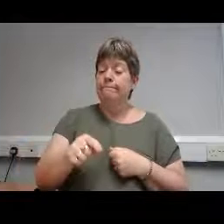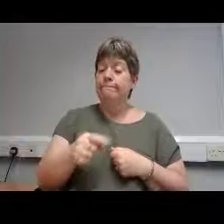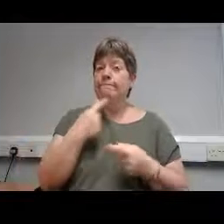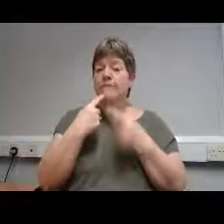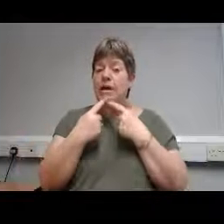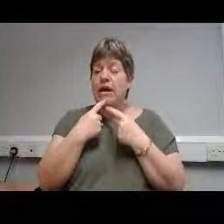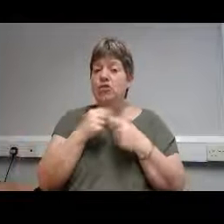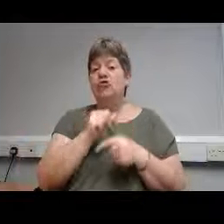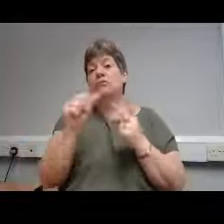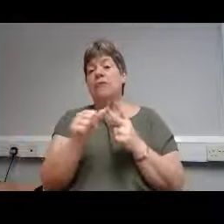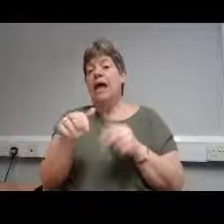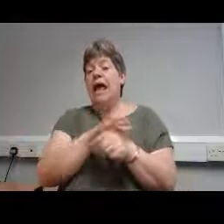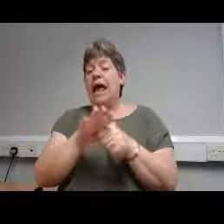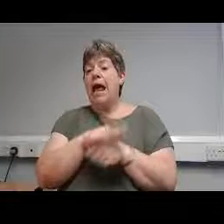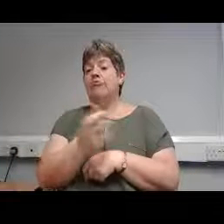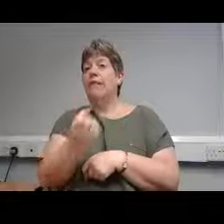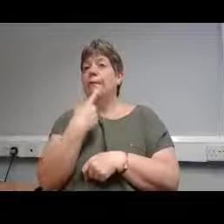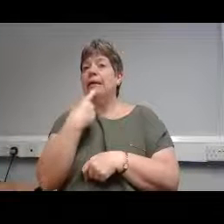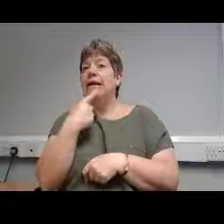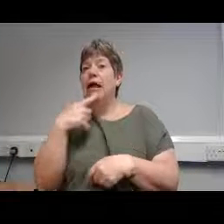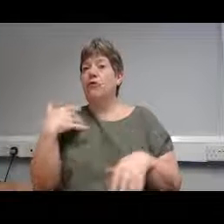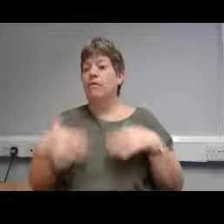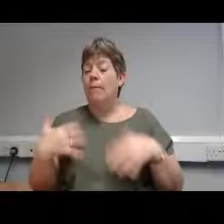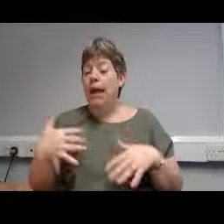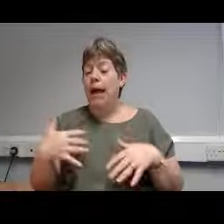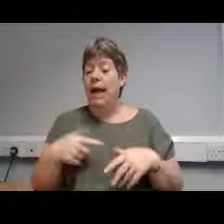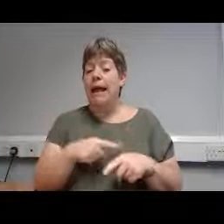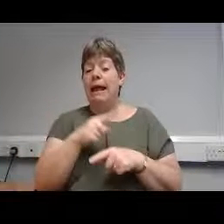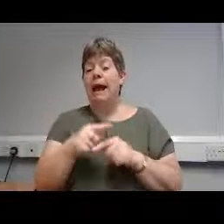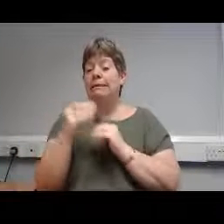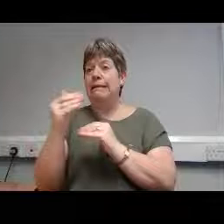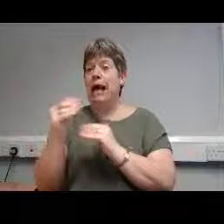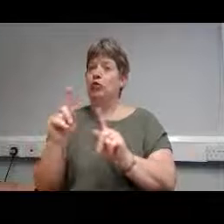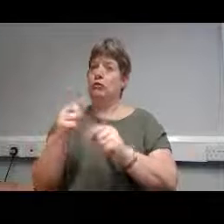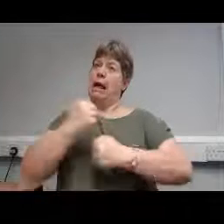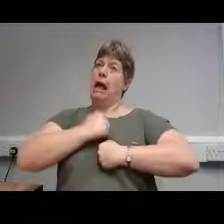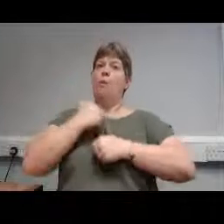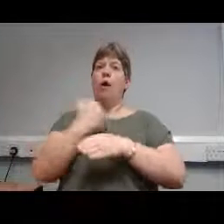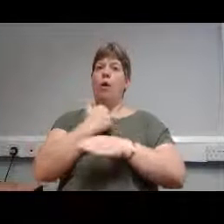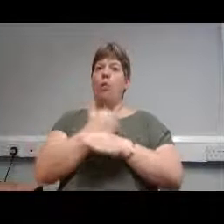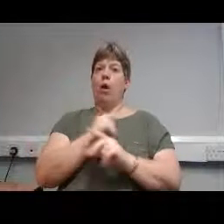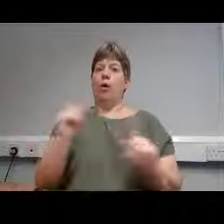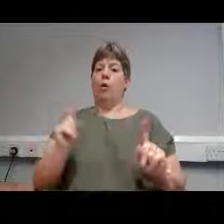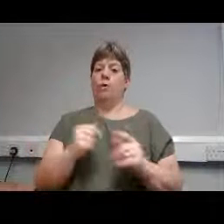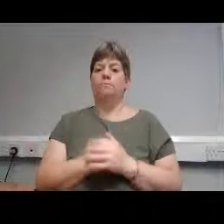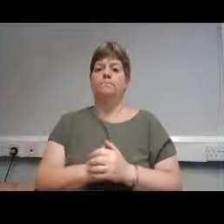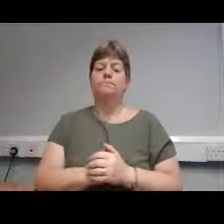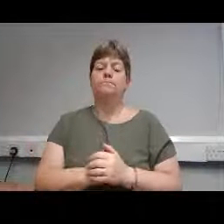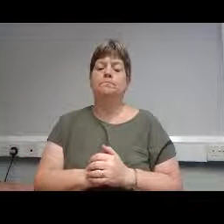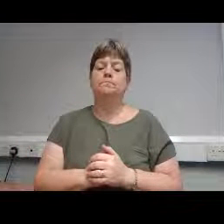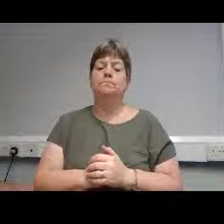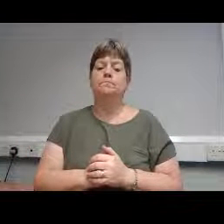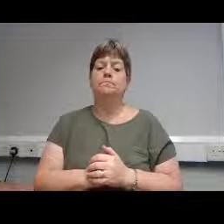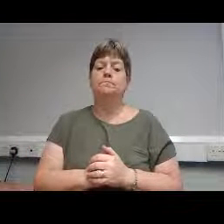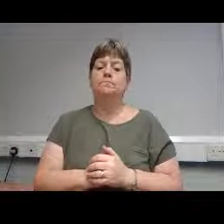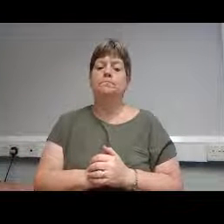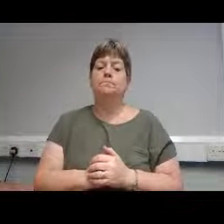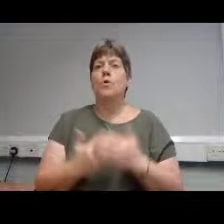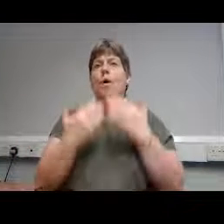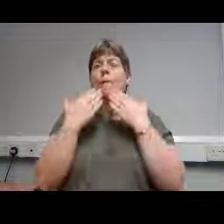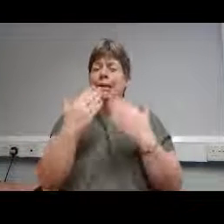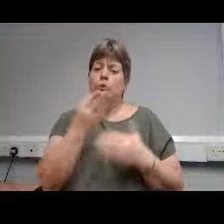an area on medication for pain, and there's a little section on our work and some of what I'm talking about today. So please